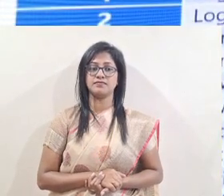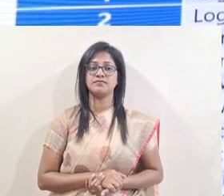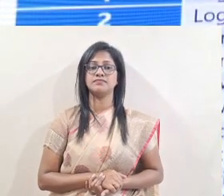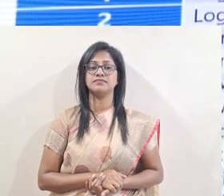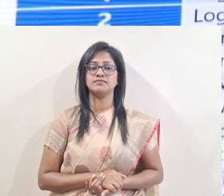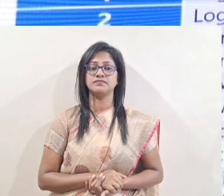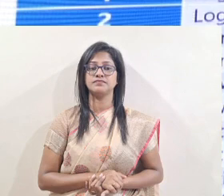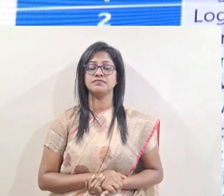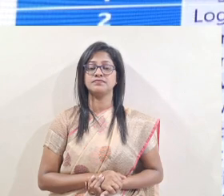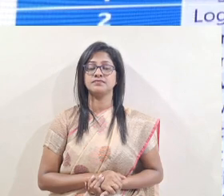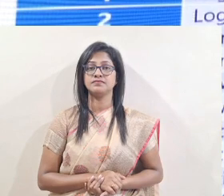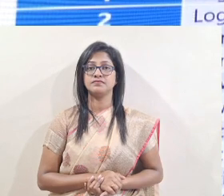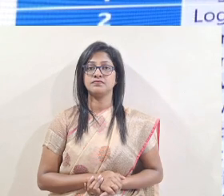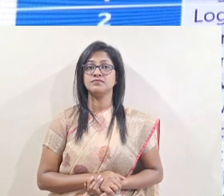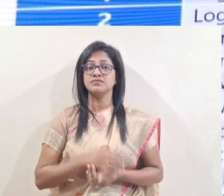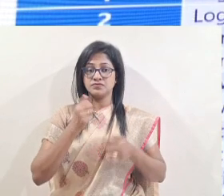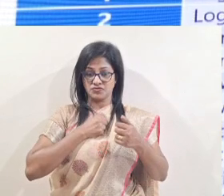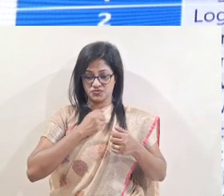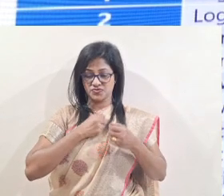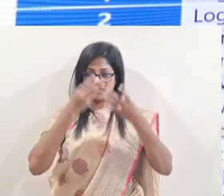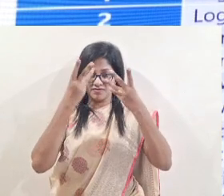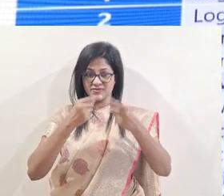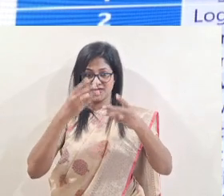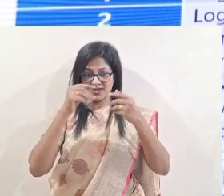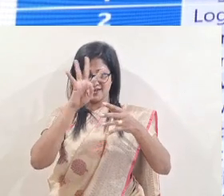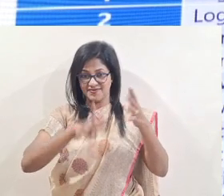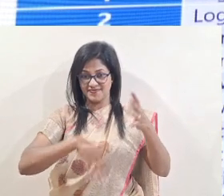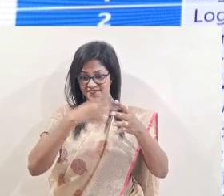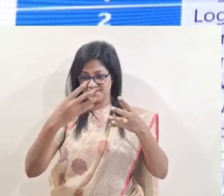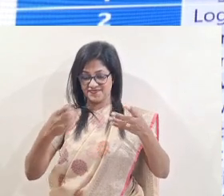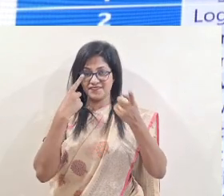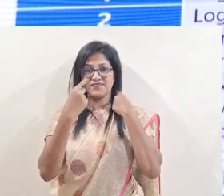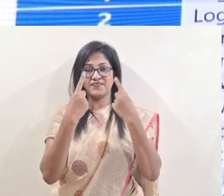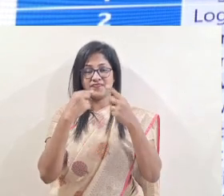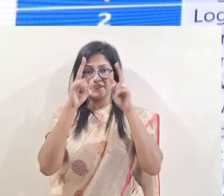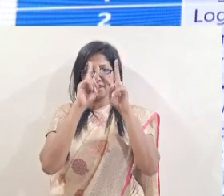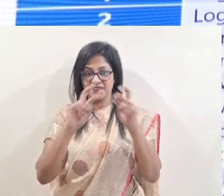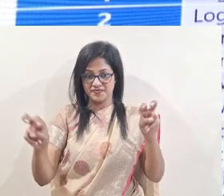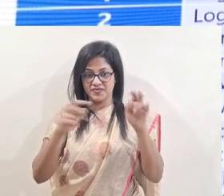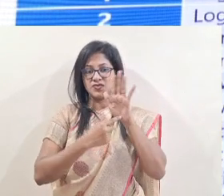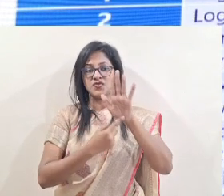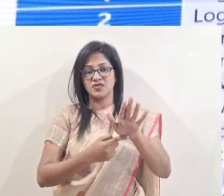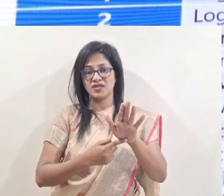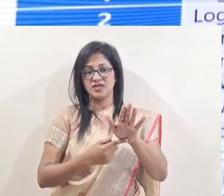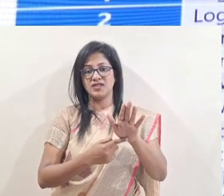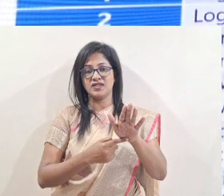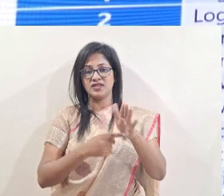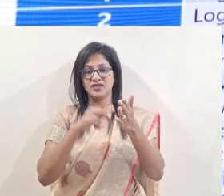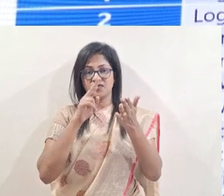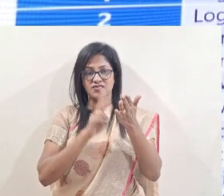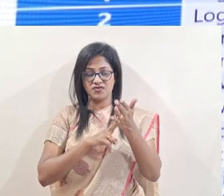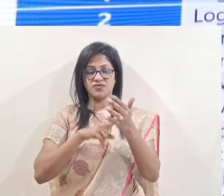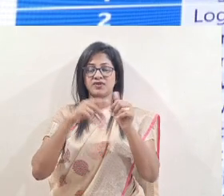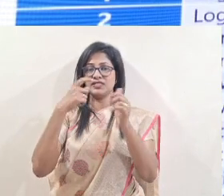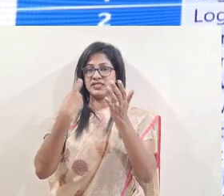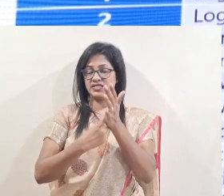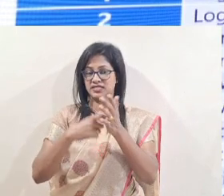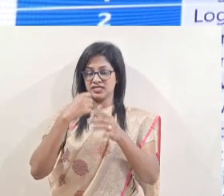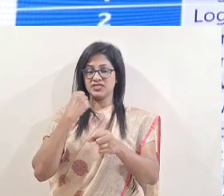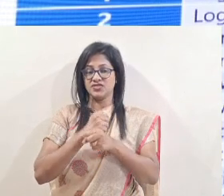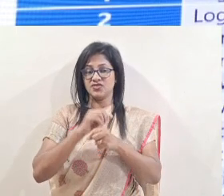Now, for our analysis, we have used actually ordinal logistic regression, because the data was actually gathered in an ordered category